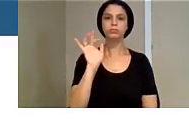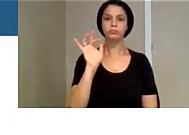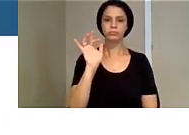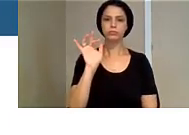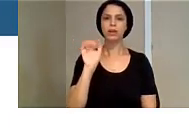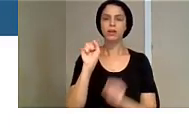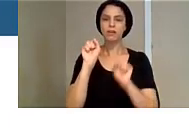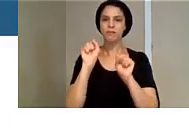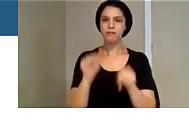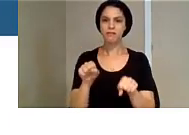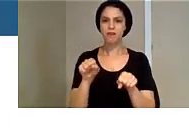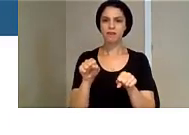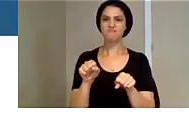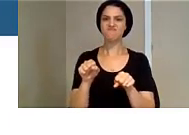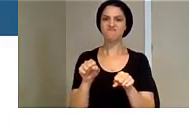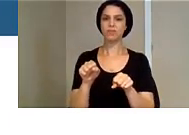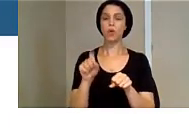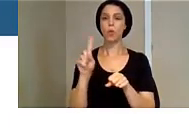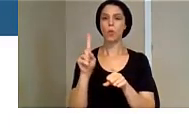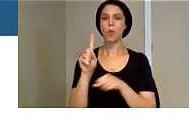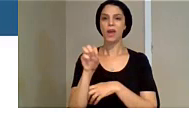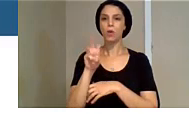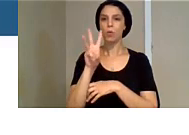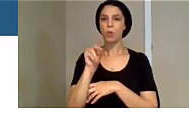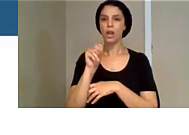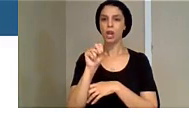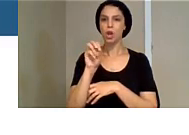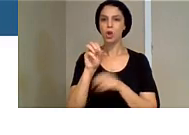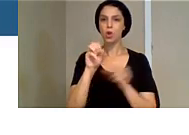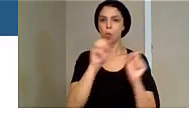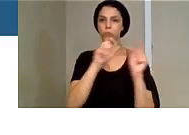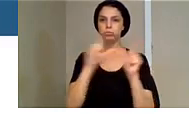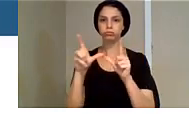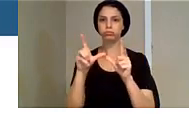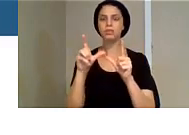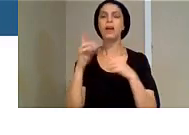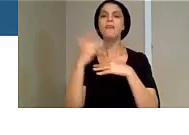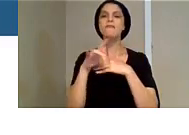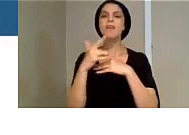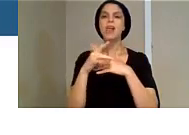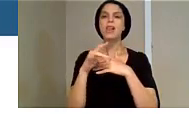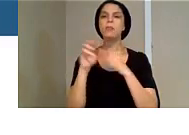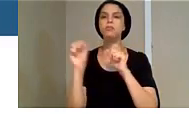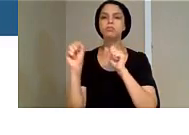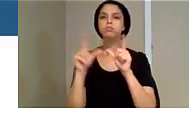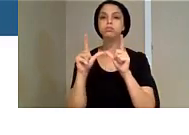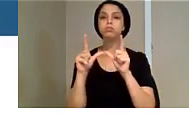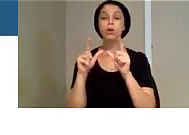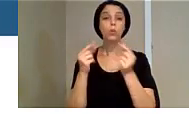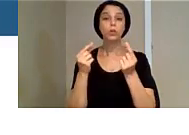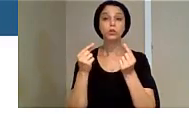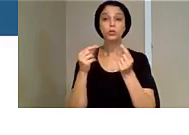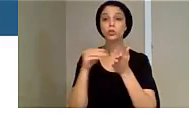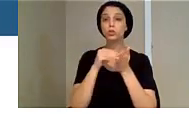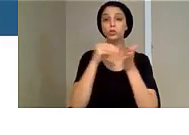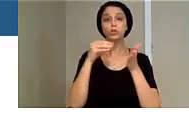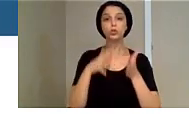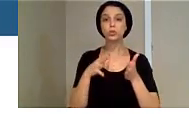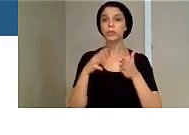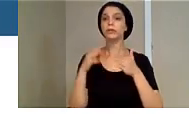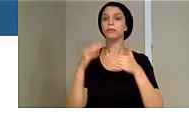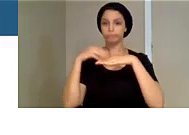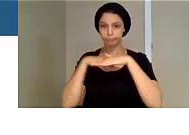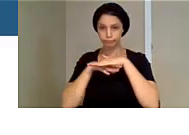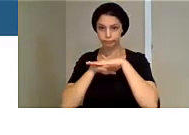that assignment in its own window. Once the assignment is available in its own window, the student can then click into it and